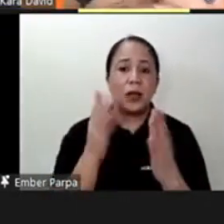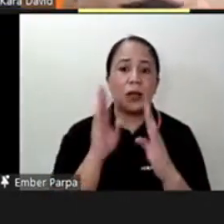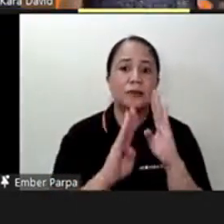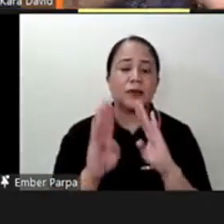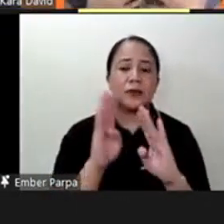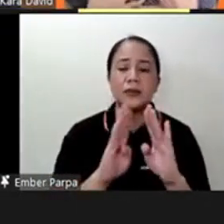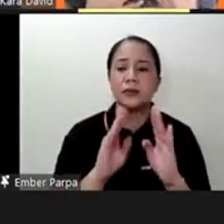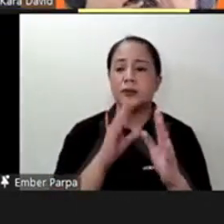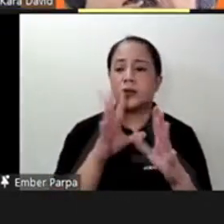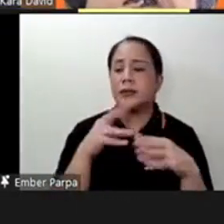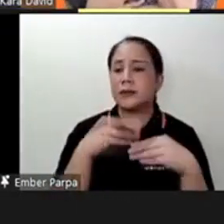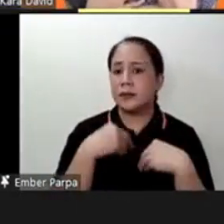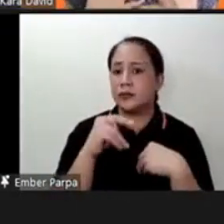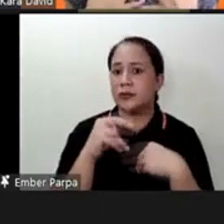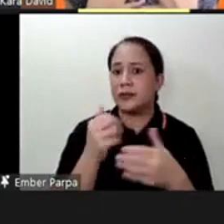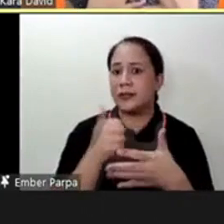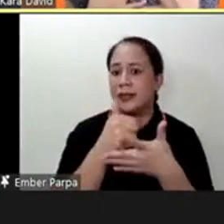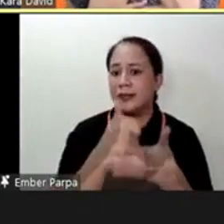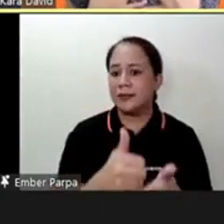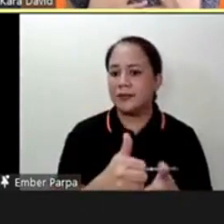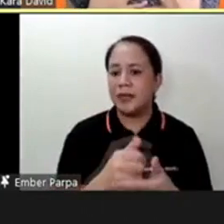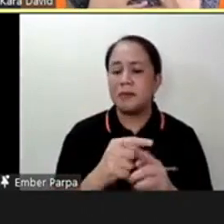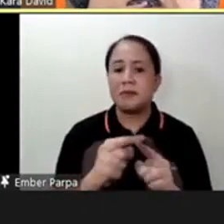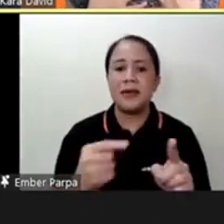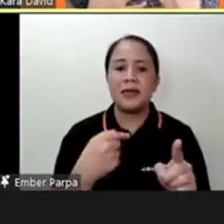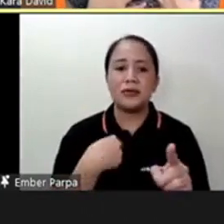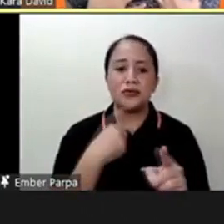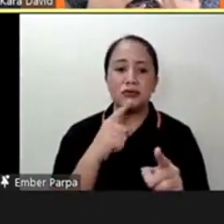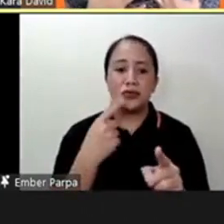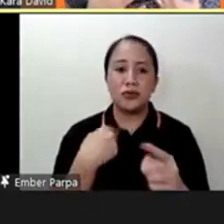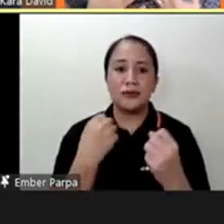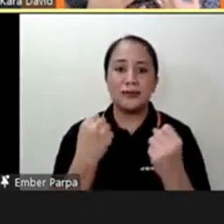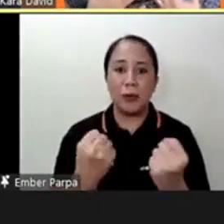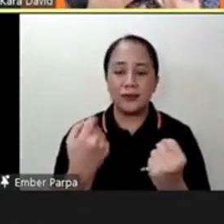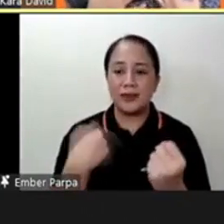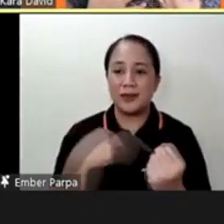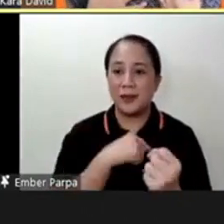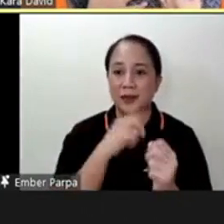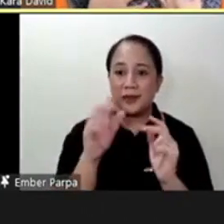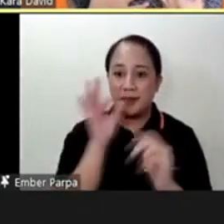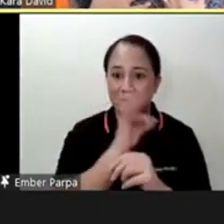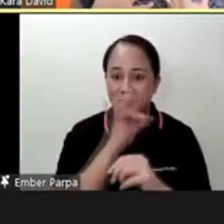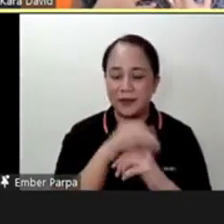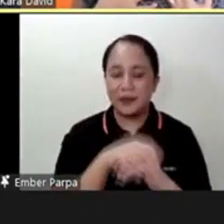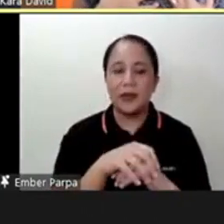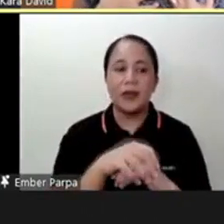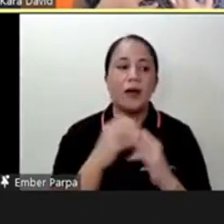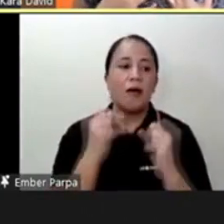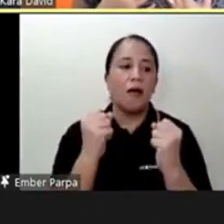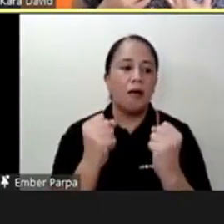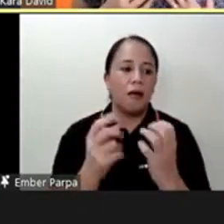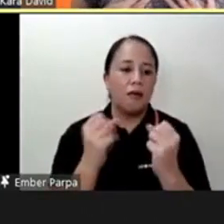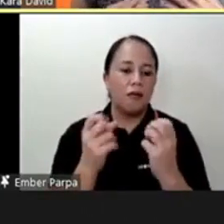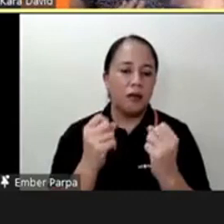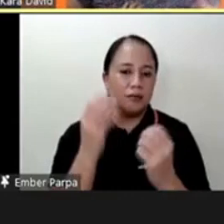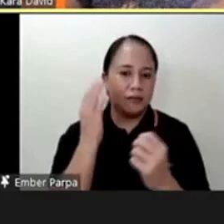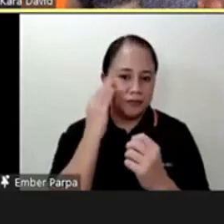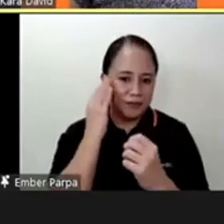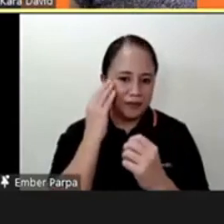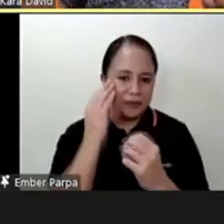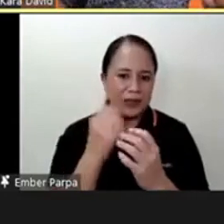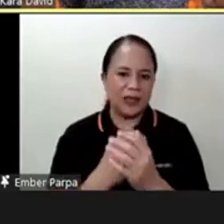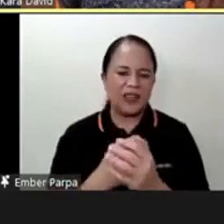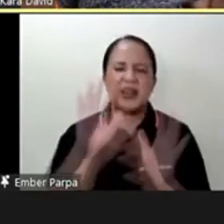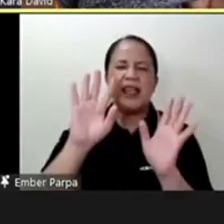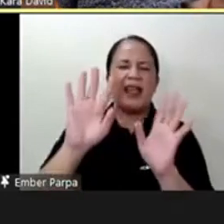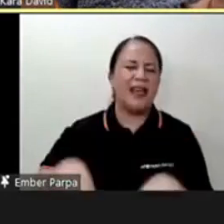and to admit that we need help. Pero dahil likas na matatag tayong mga Pilipino minsan, marami tayong iniisip na, hindi, wala